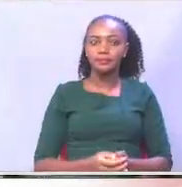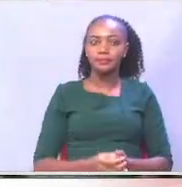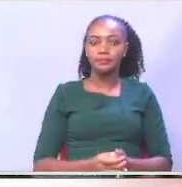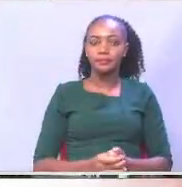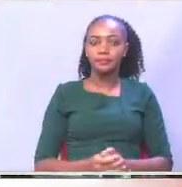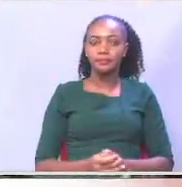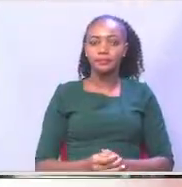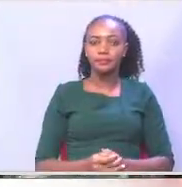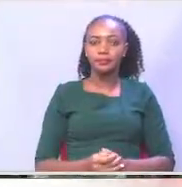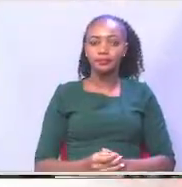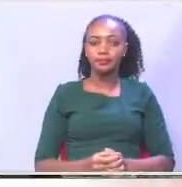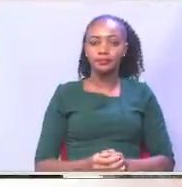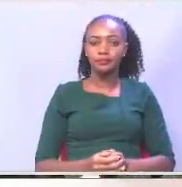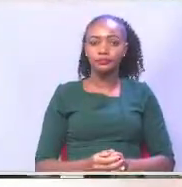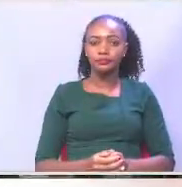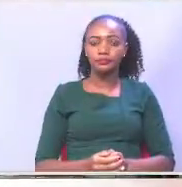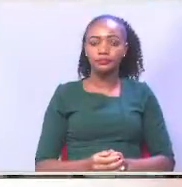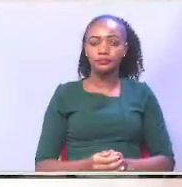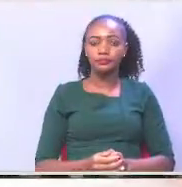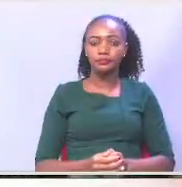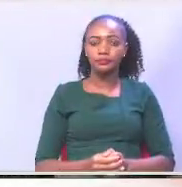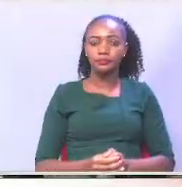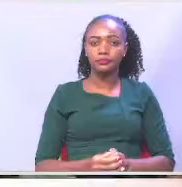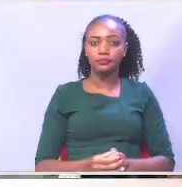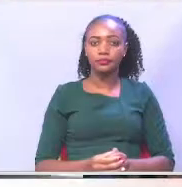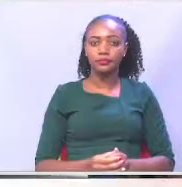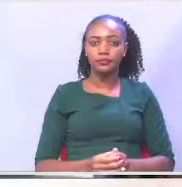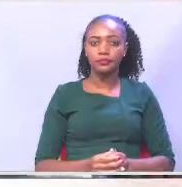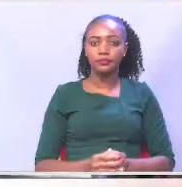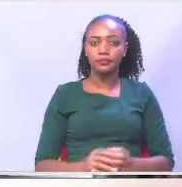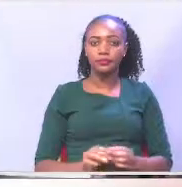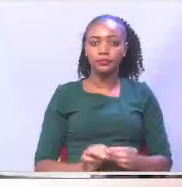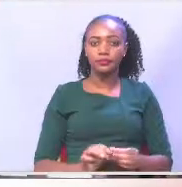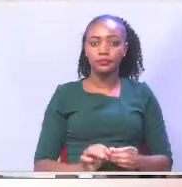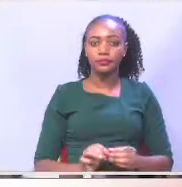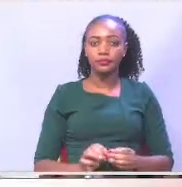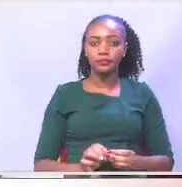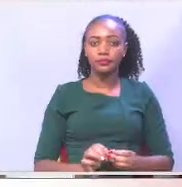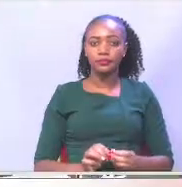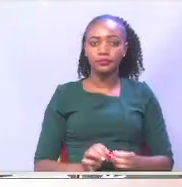Chichi Josephine, TV 47, Nakuru.